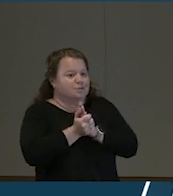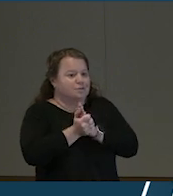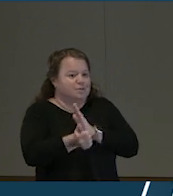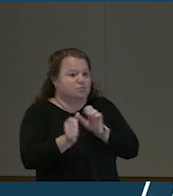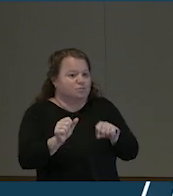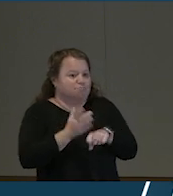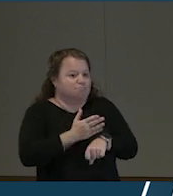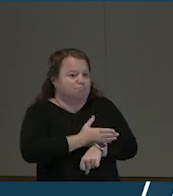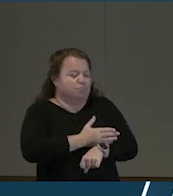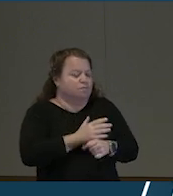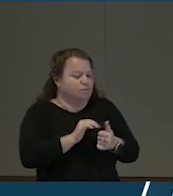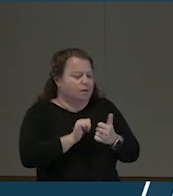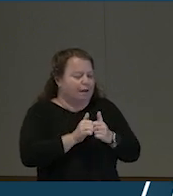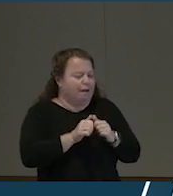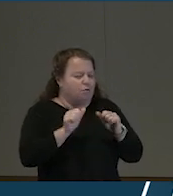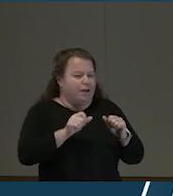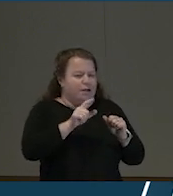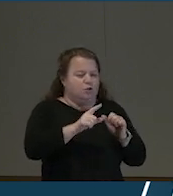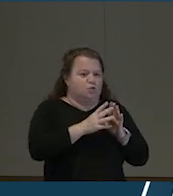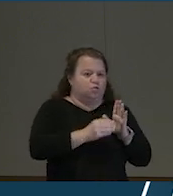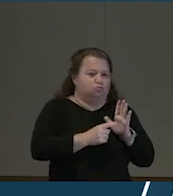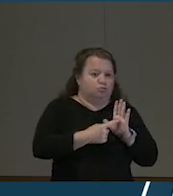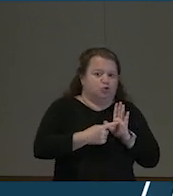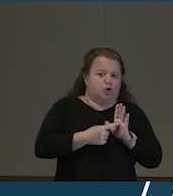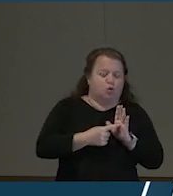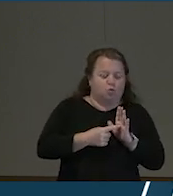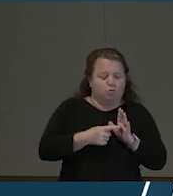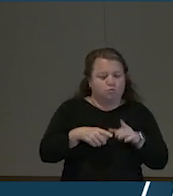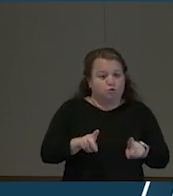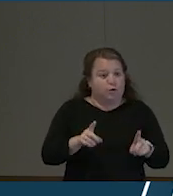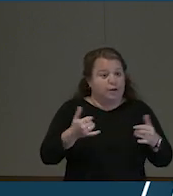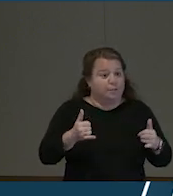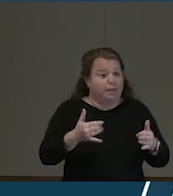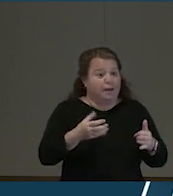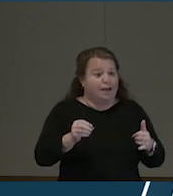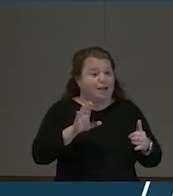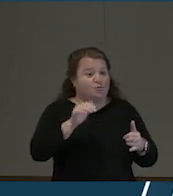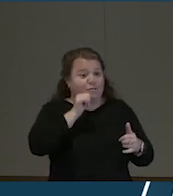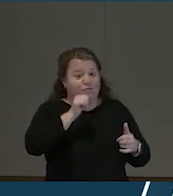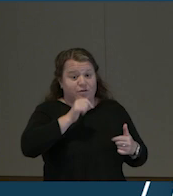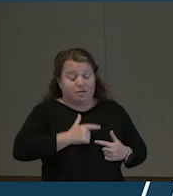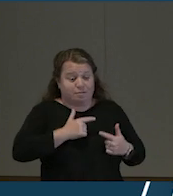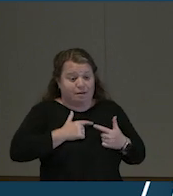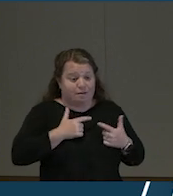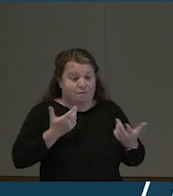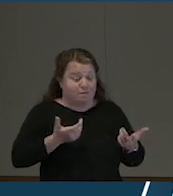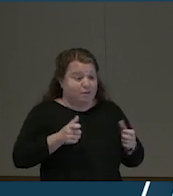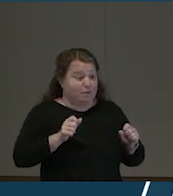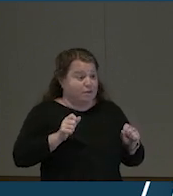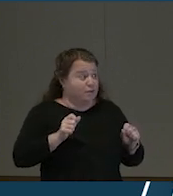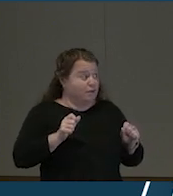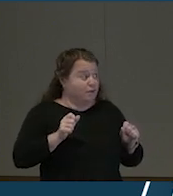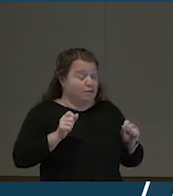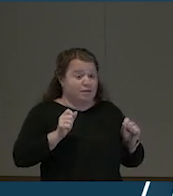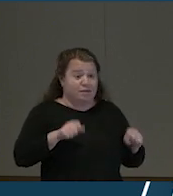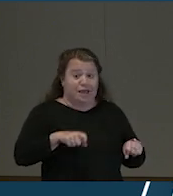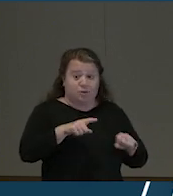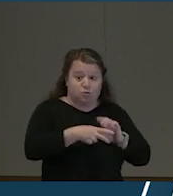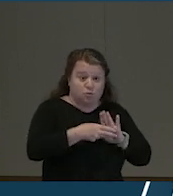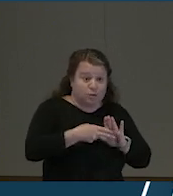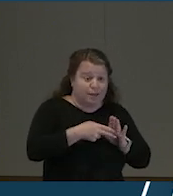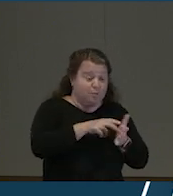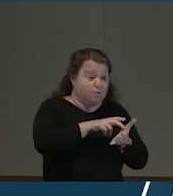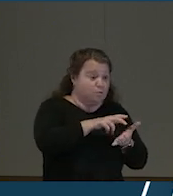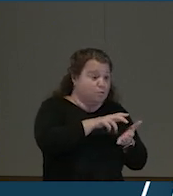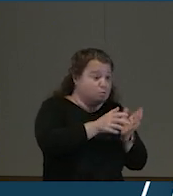enhanced? And how can that be modeled and prompted both during play and in your daily life? Can you label the skills and emotions